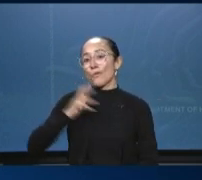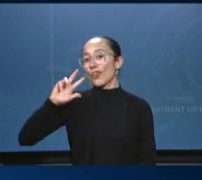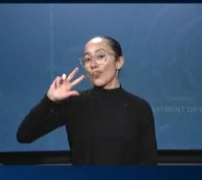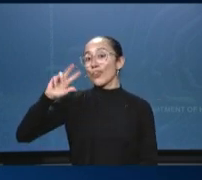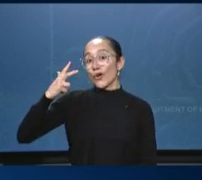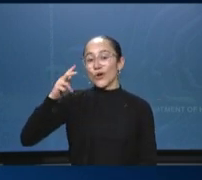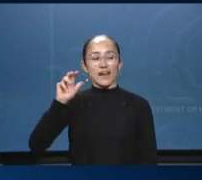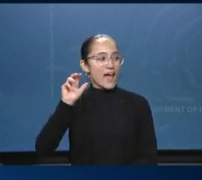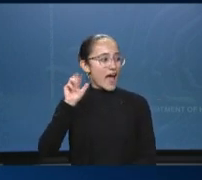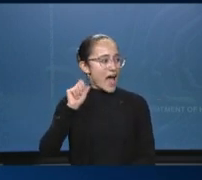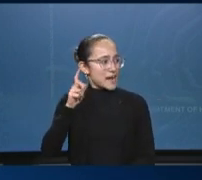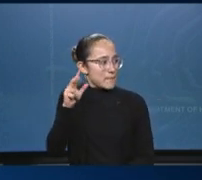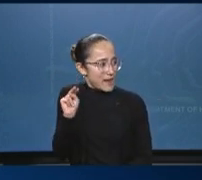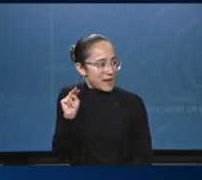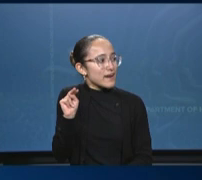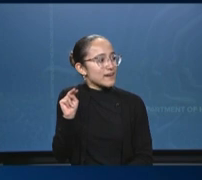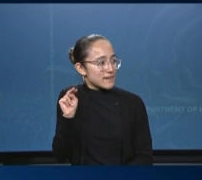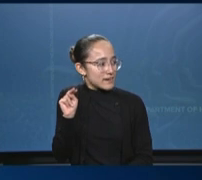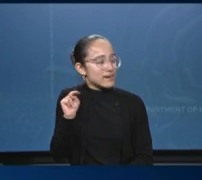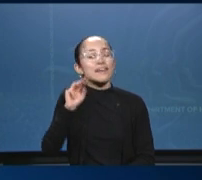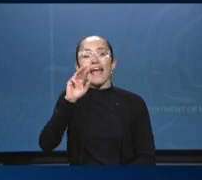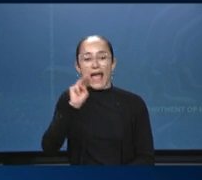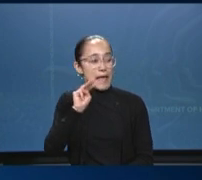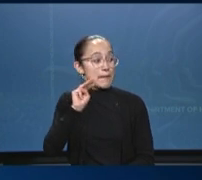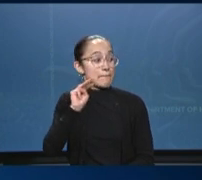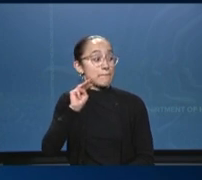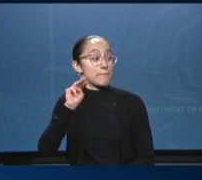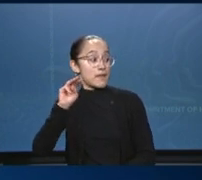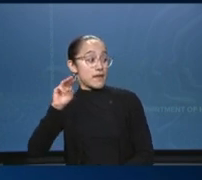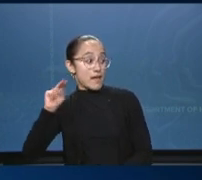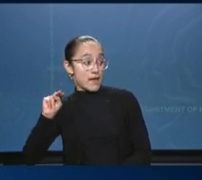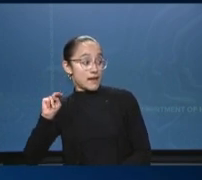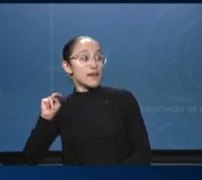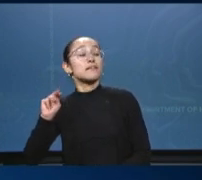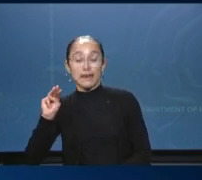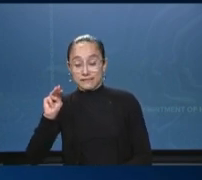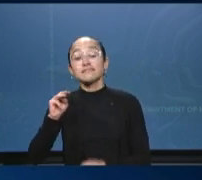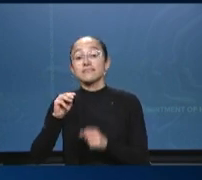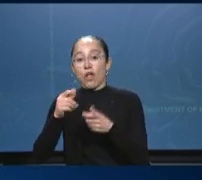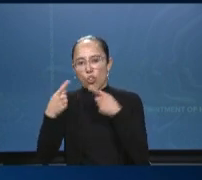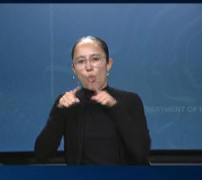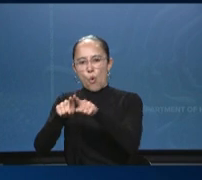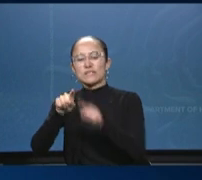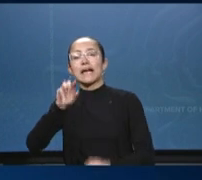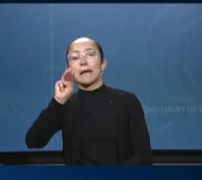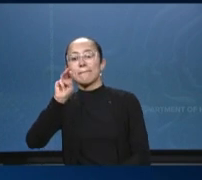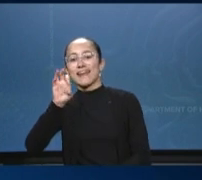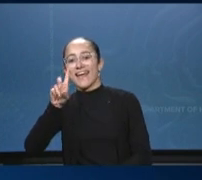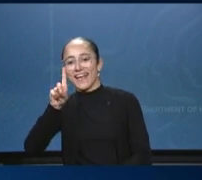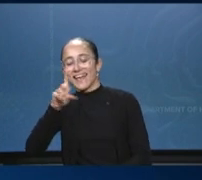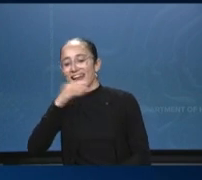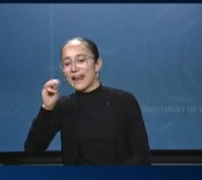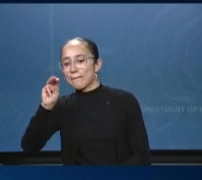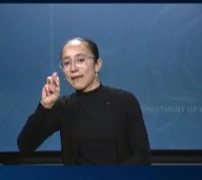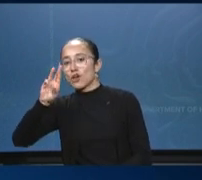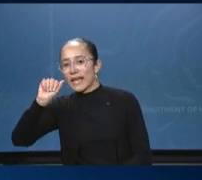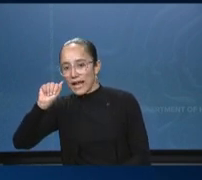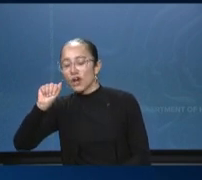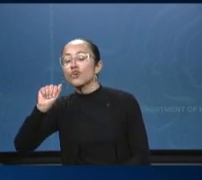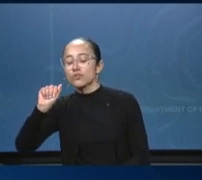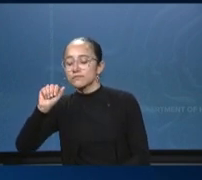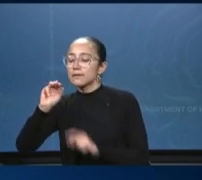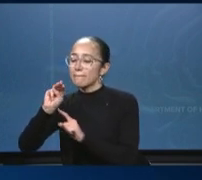the M in CMS, the marketplaces, alongside Medicare and Medicaid and CHIP. It launched the